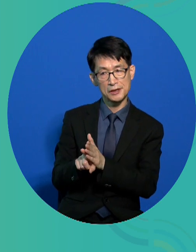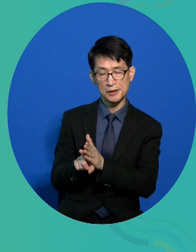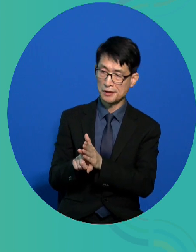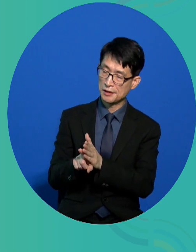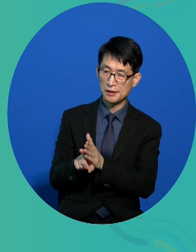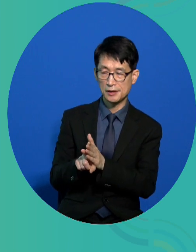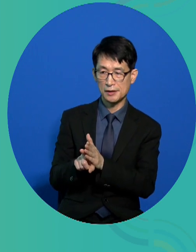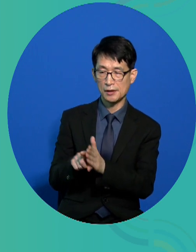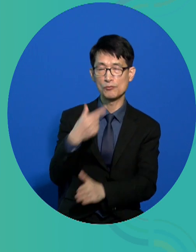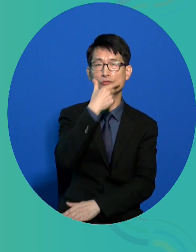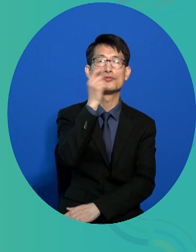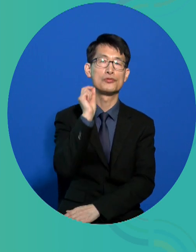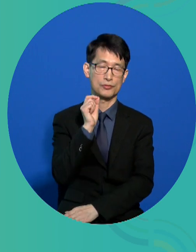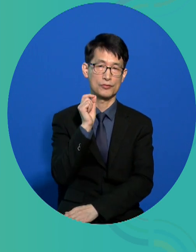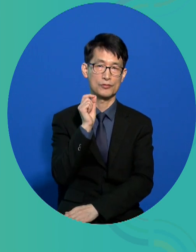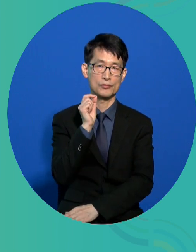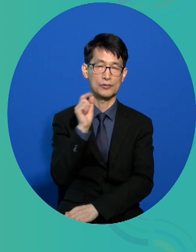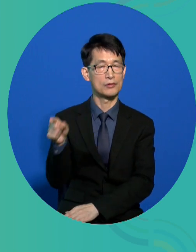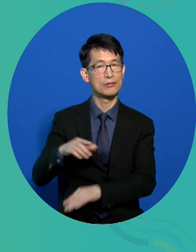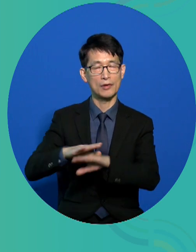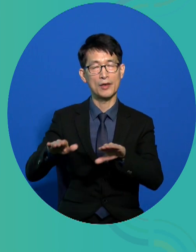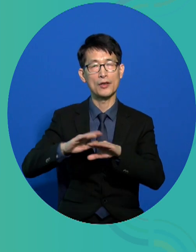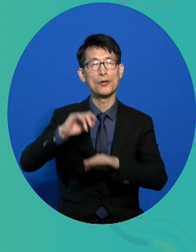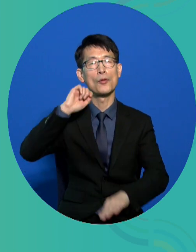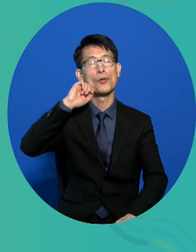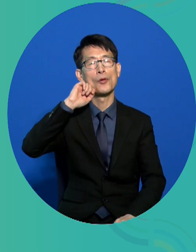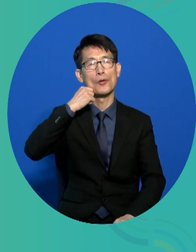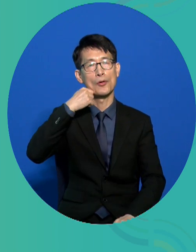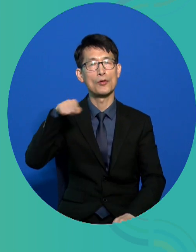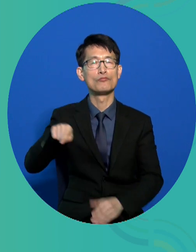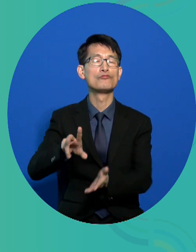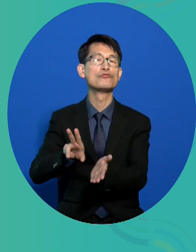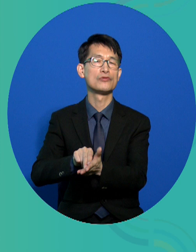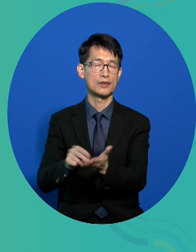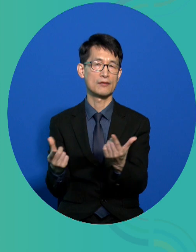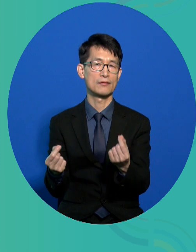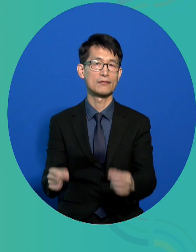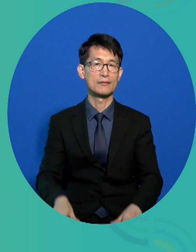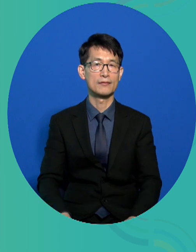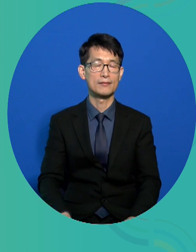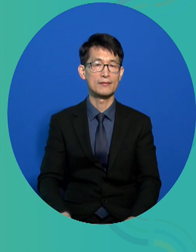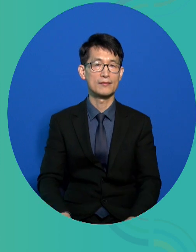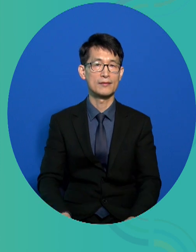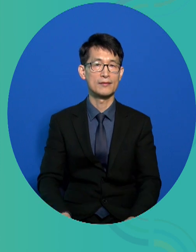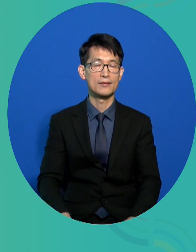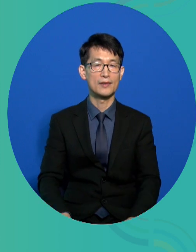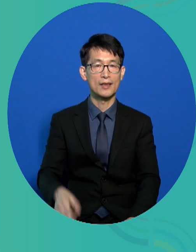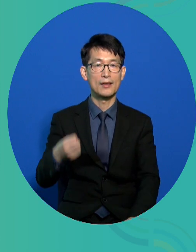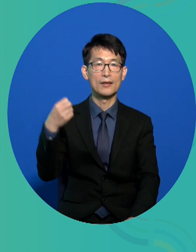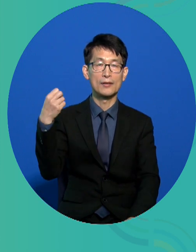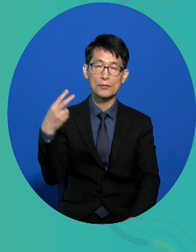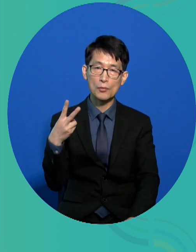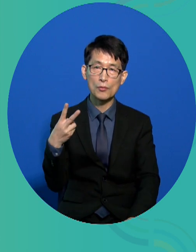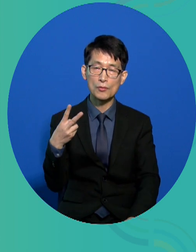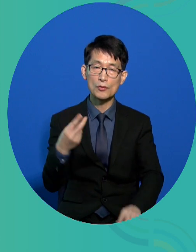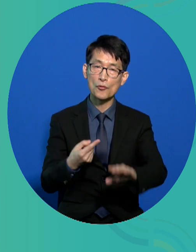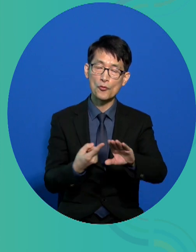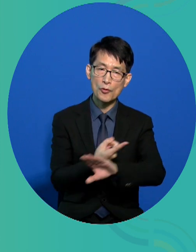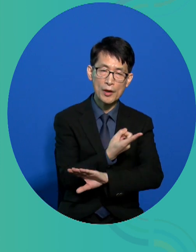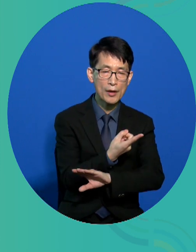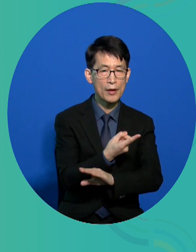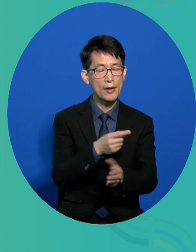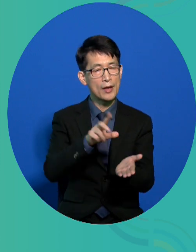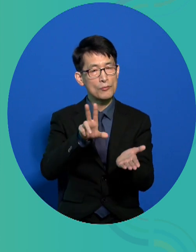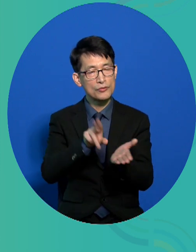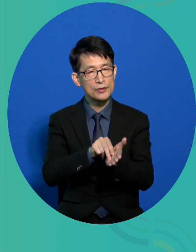services. That's why it has very poor success rate. And aside from these different indicators, we